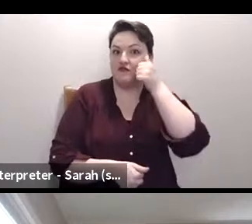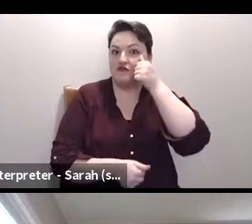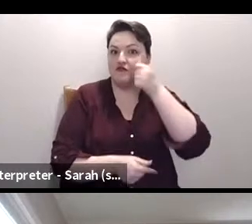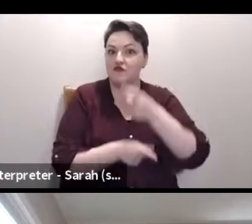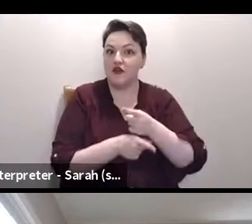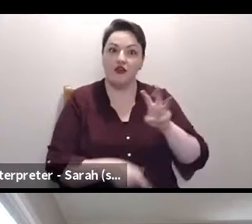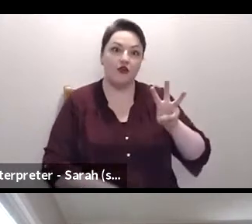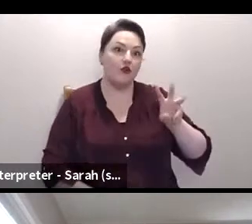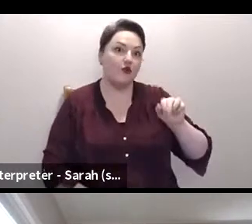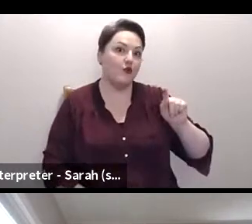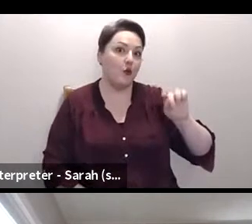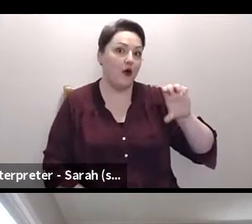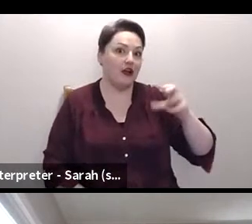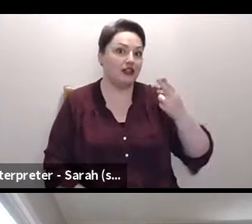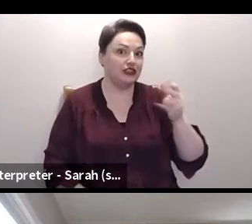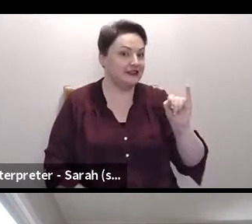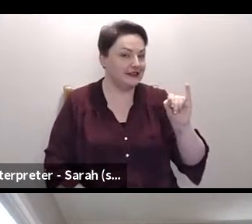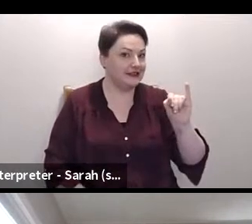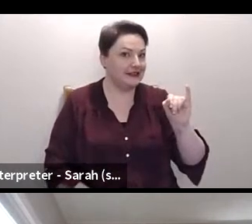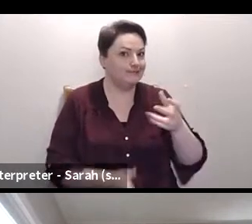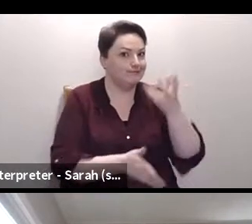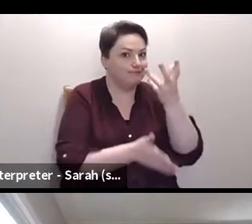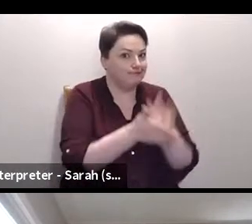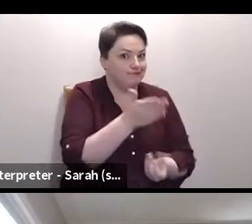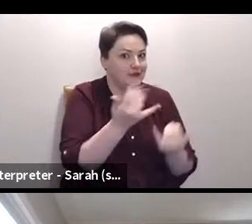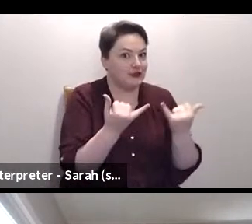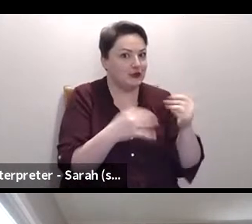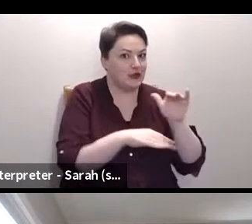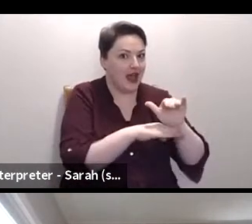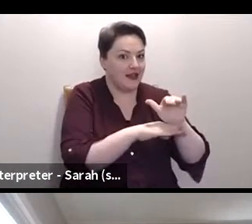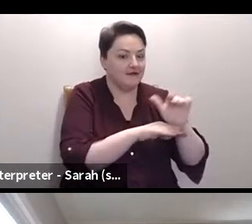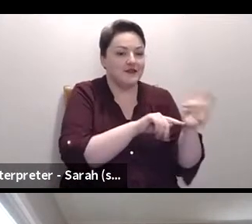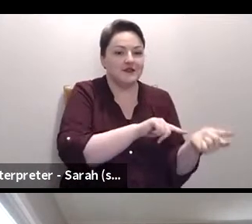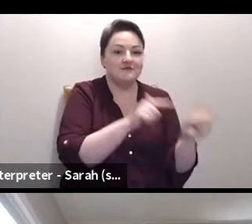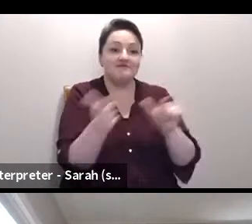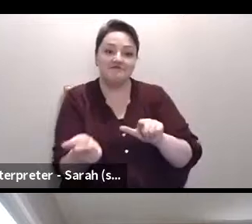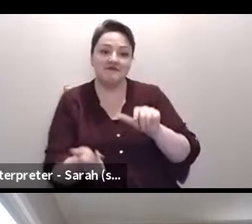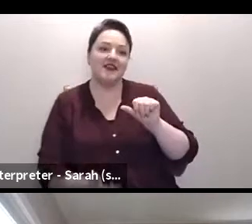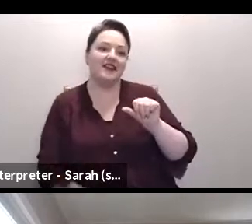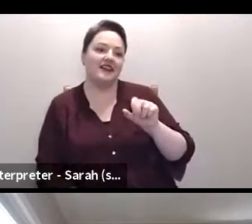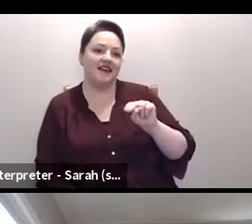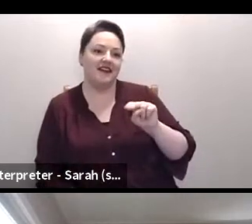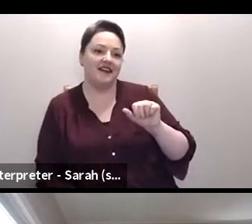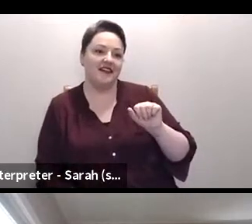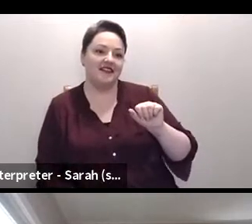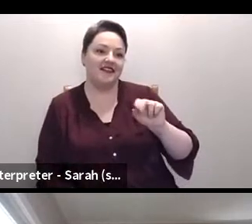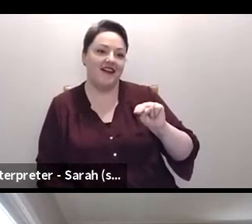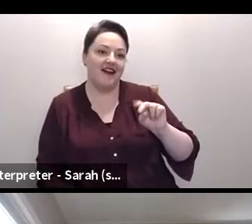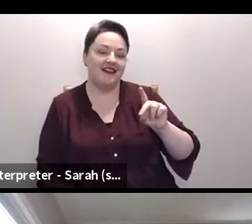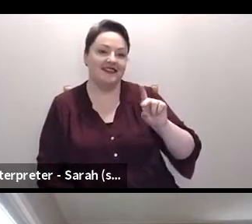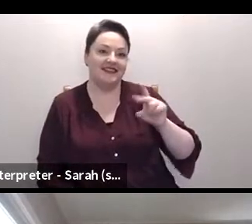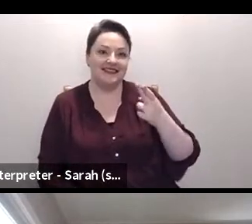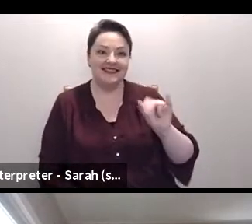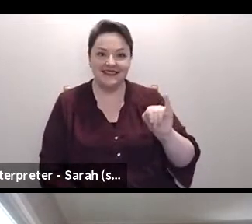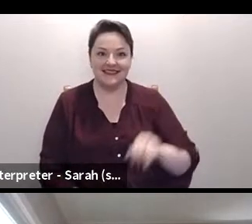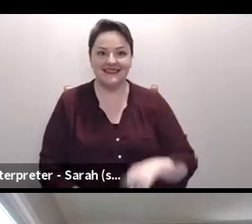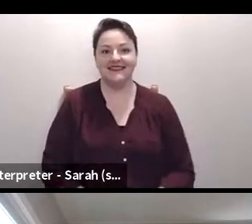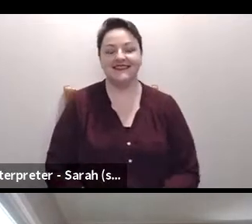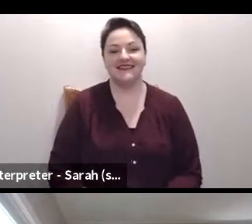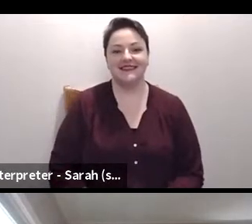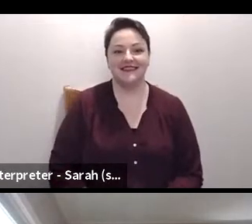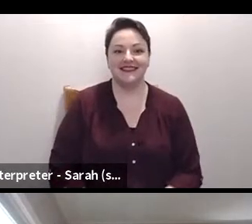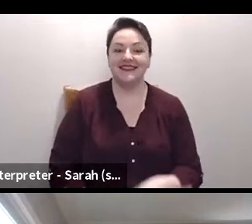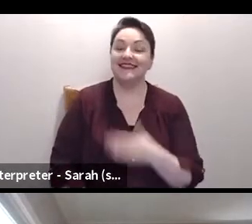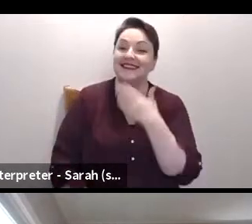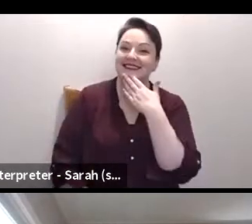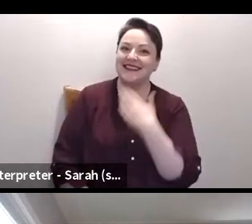I am going to move us to Anandi, if you would. Hi, thank you. Yeah,